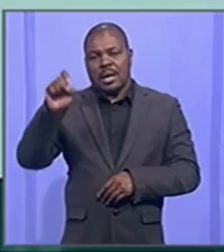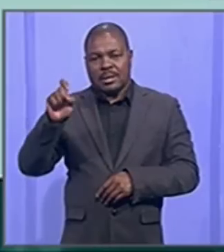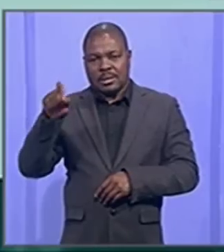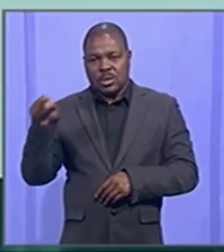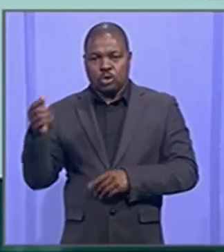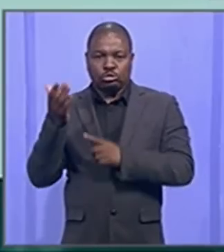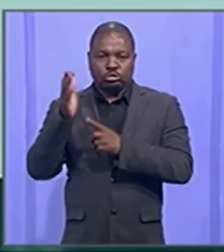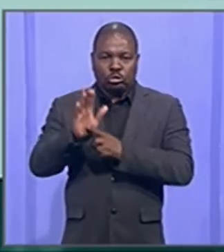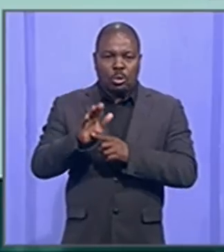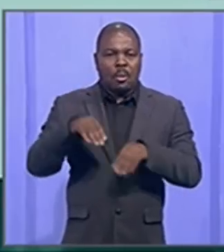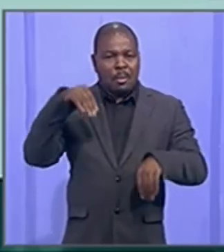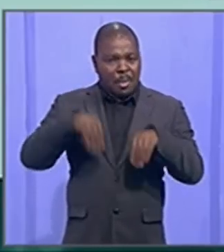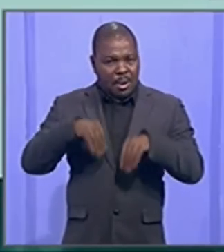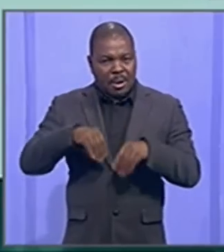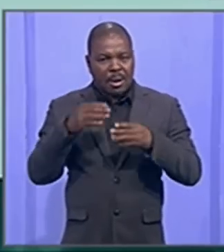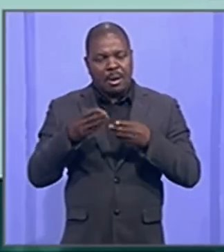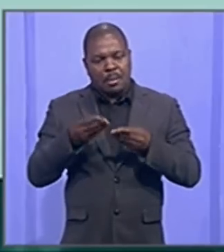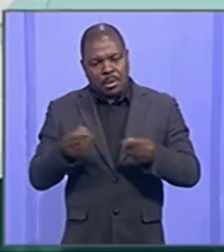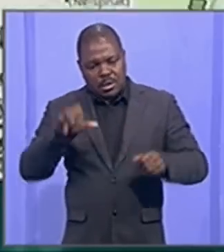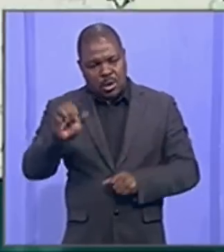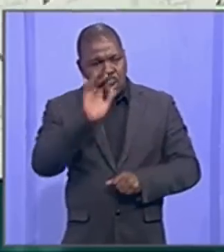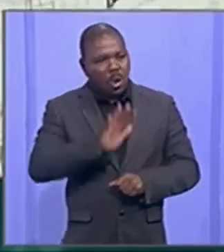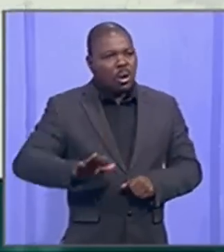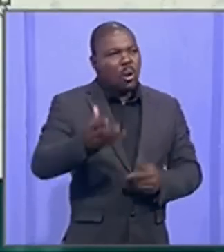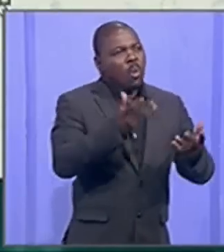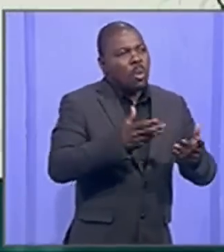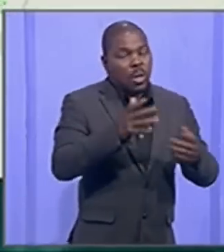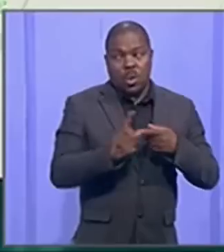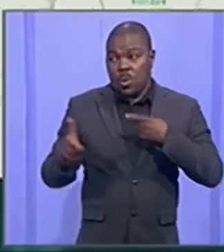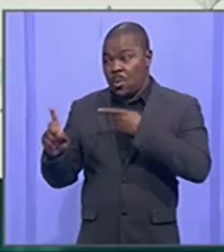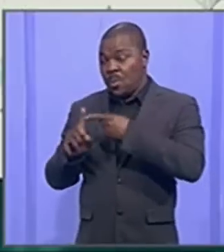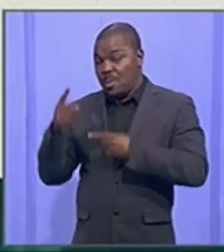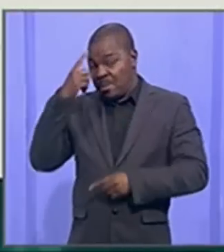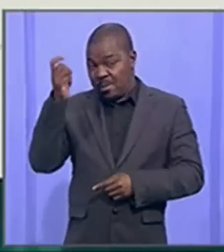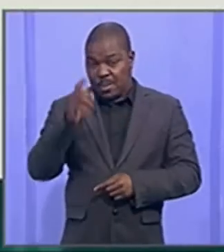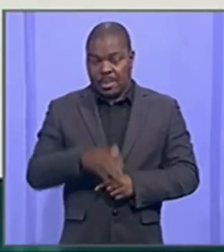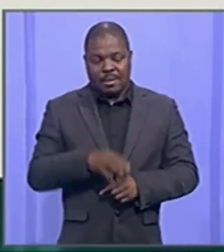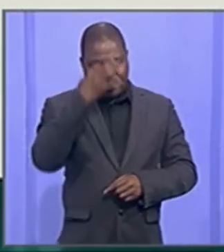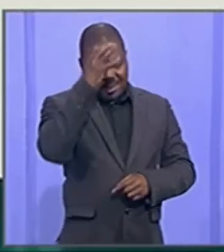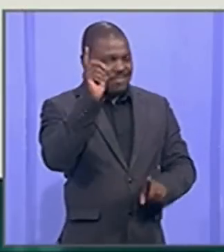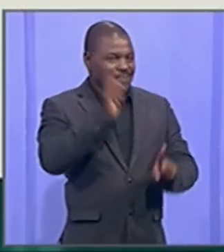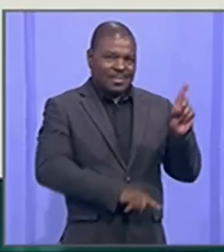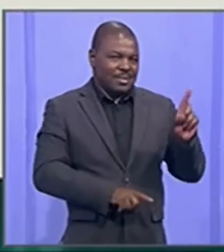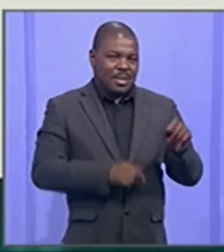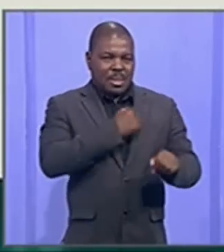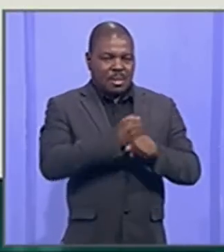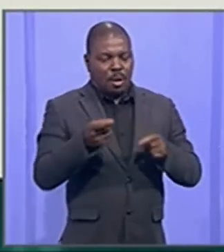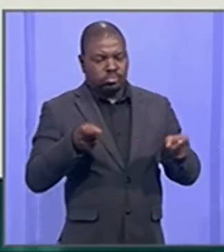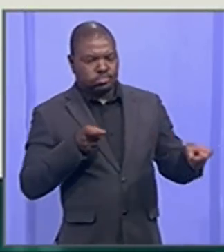bontshang meepo le diminerale go ralla naga. O dumela gore go retelelwa ga puso go laola